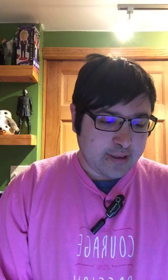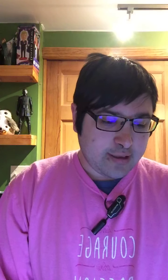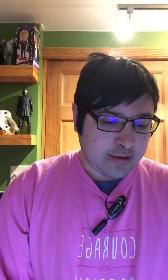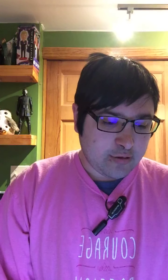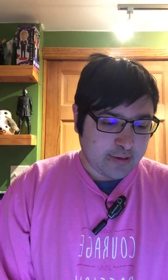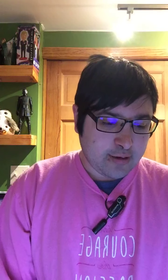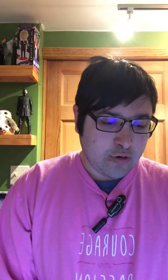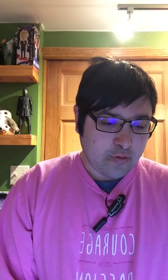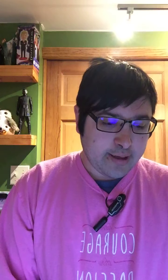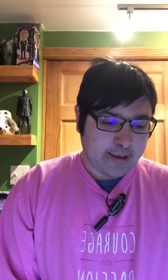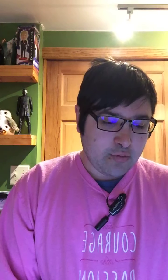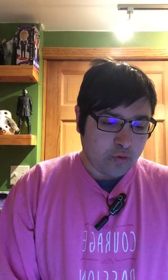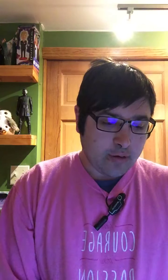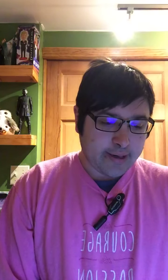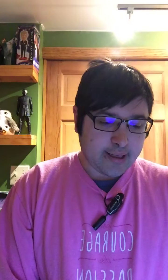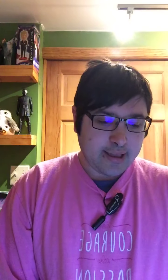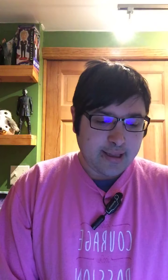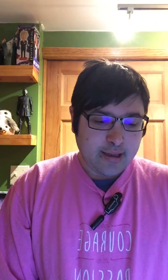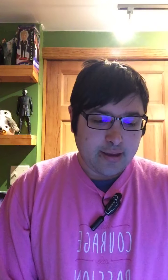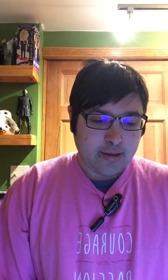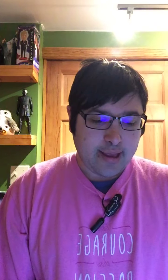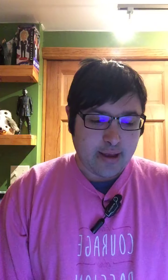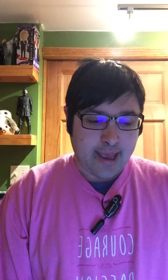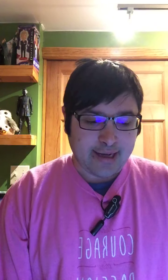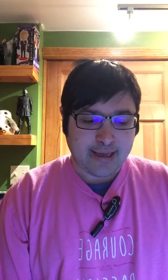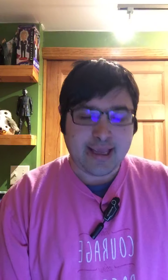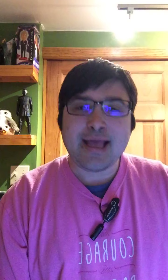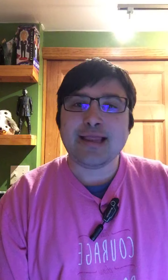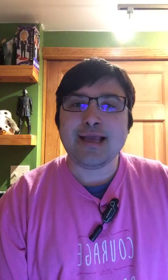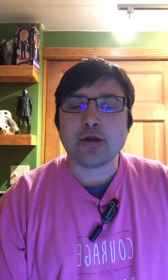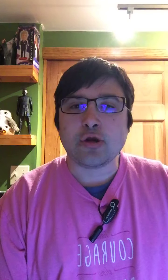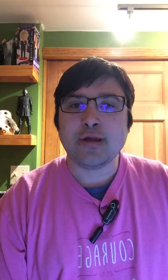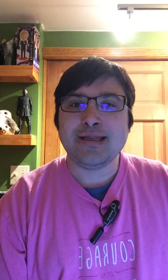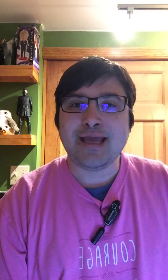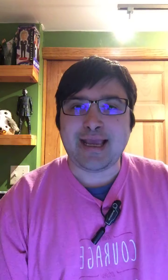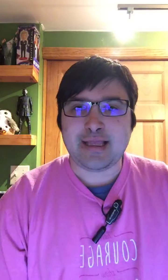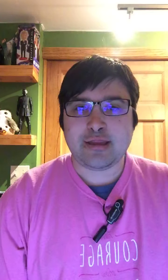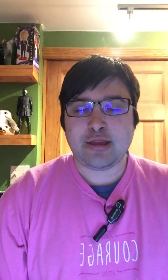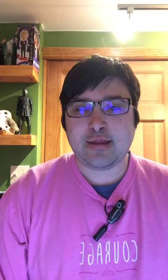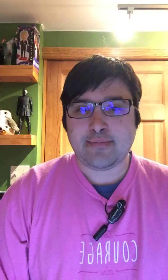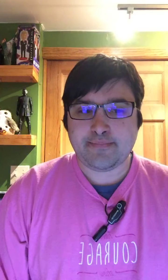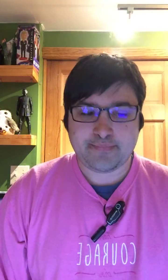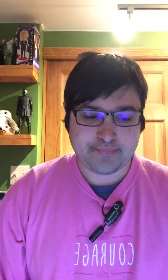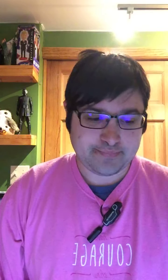3rd District Court in Warwick at a later date.